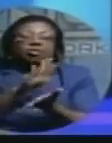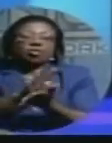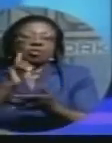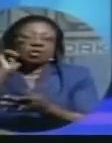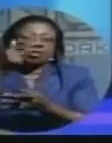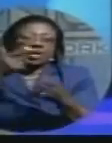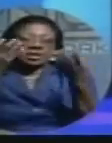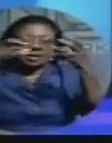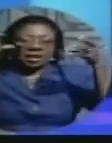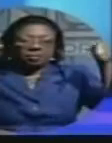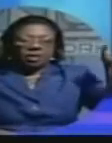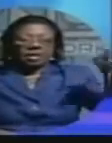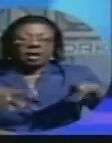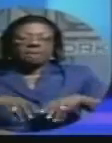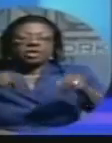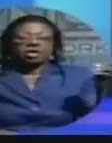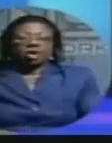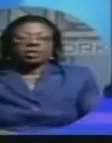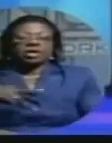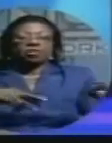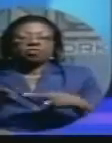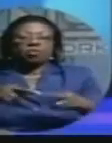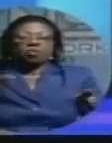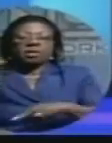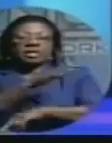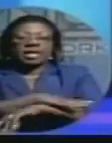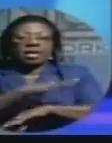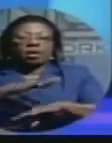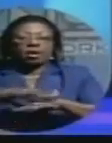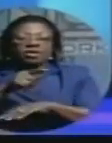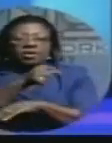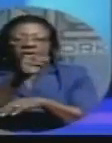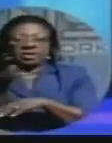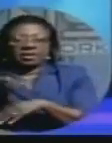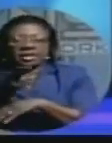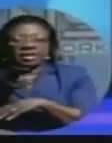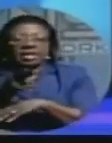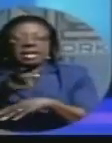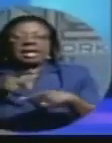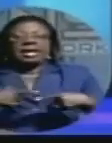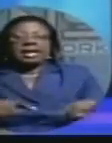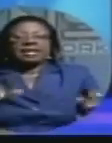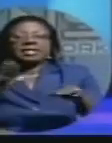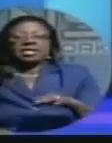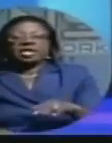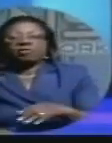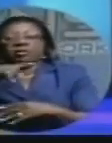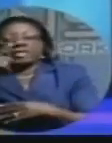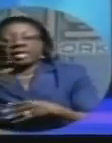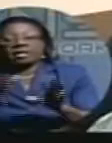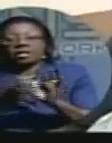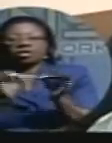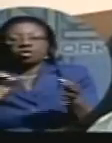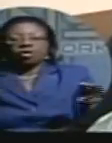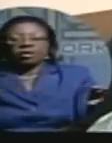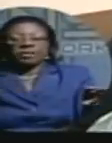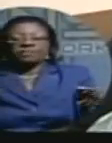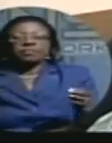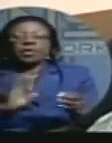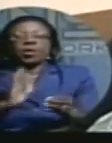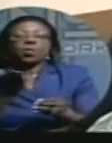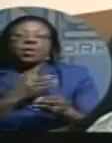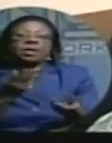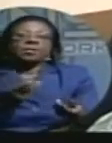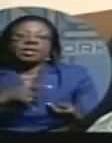commemorate Majority Rule Day under the theme, Let the Children Tell the Story, Majority Rule Day. We will emphasize